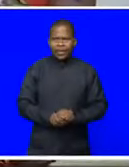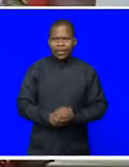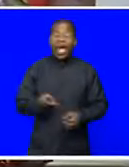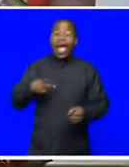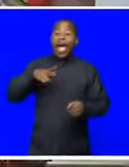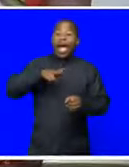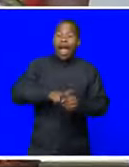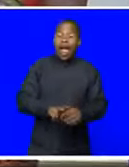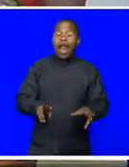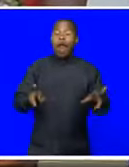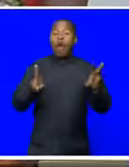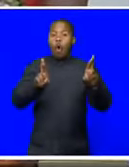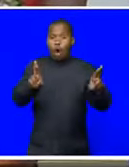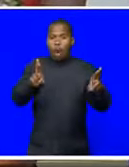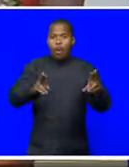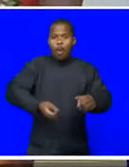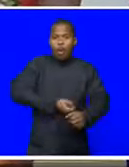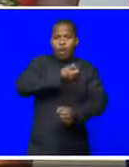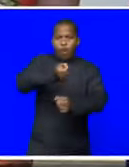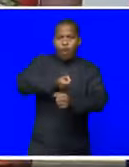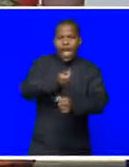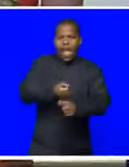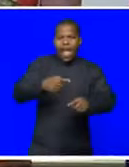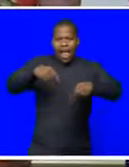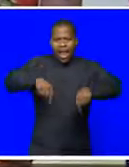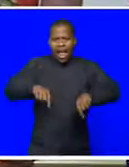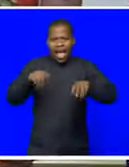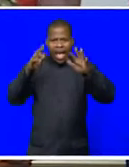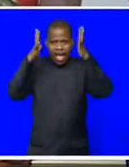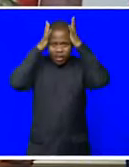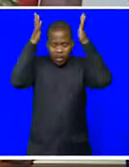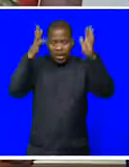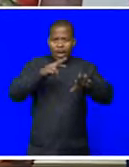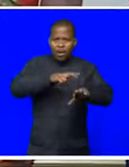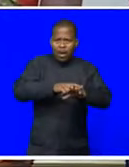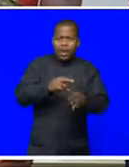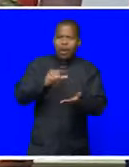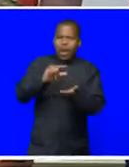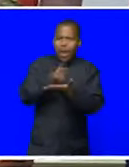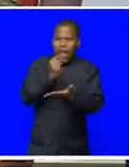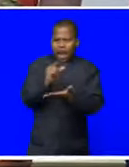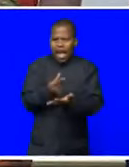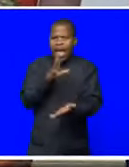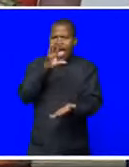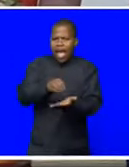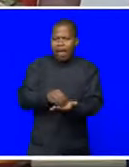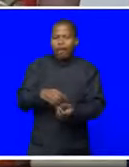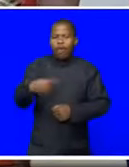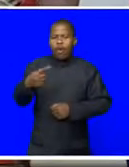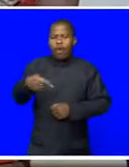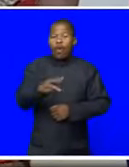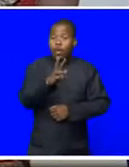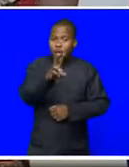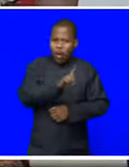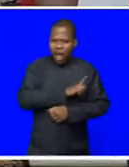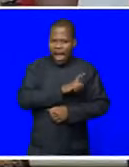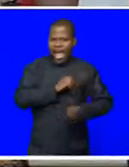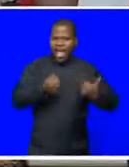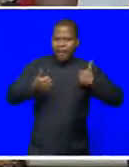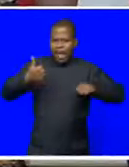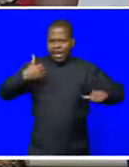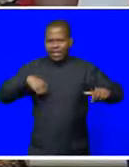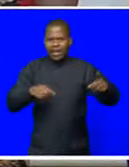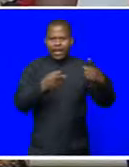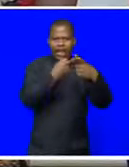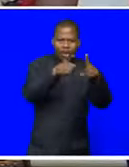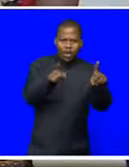establishment here, you will make yourself available so that more and more activities